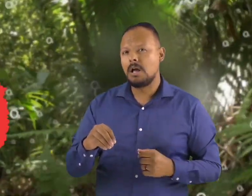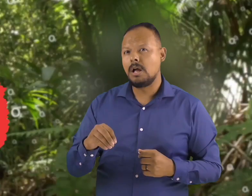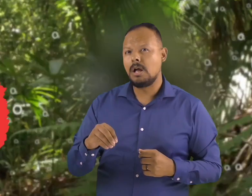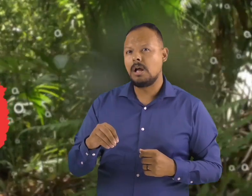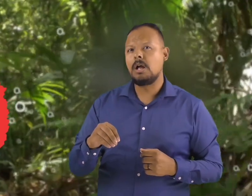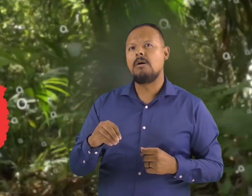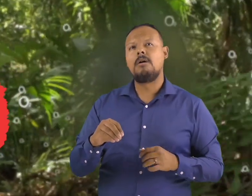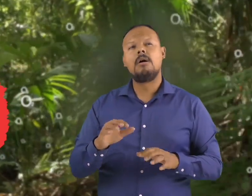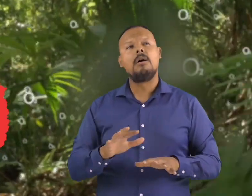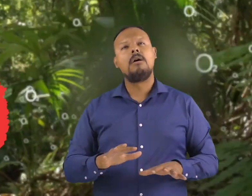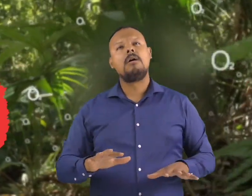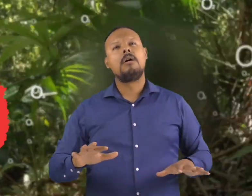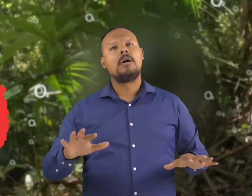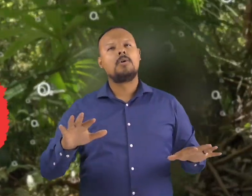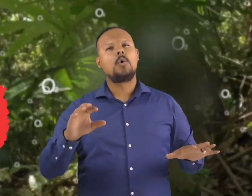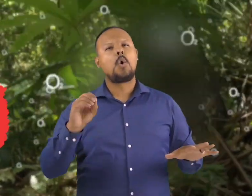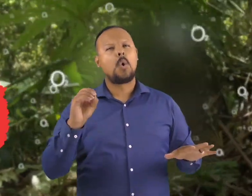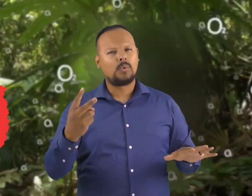blank.